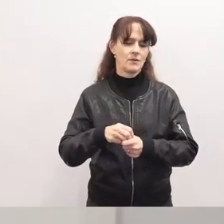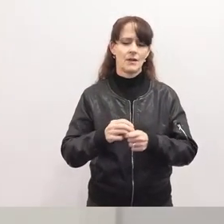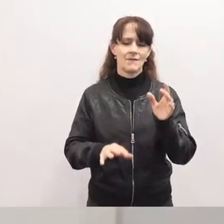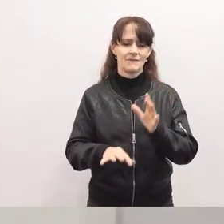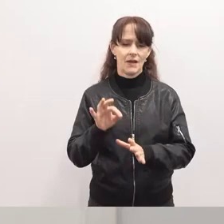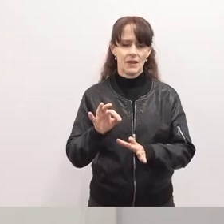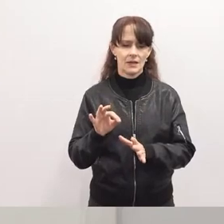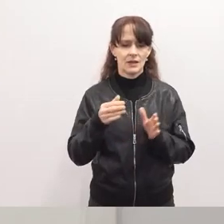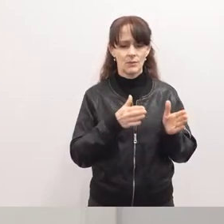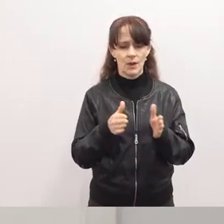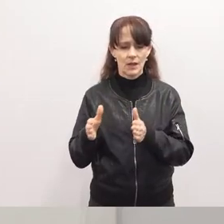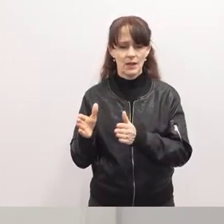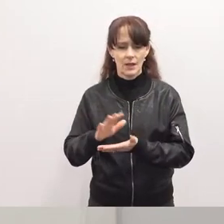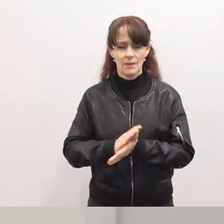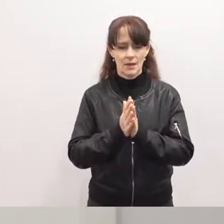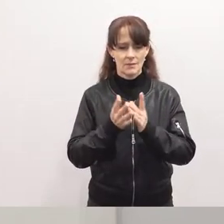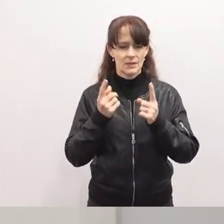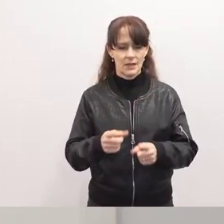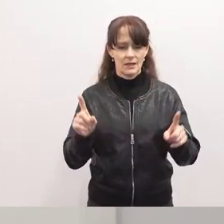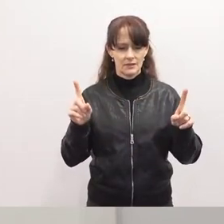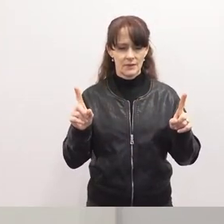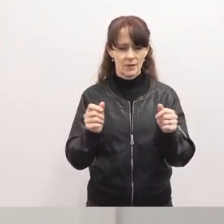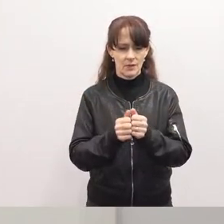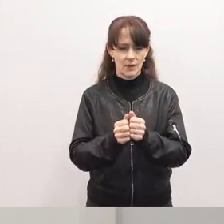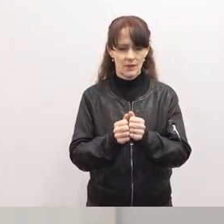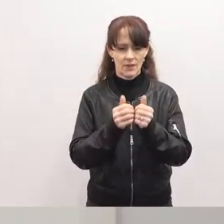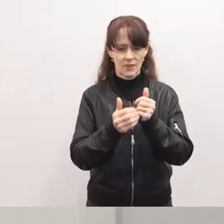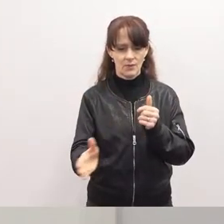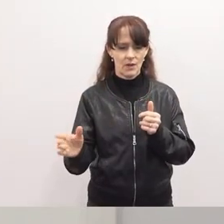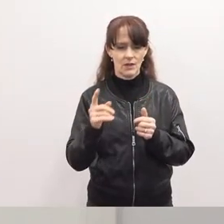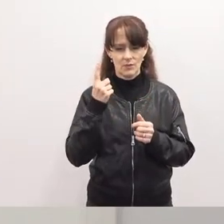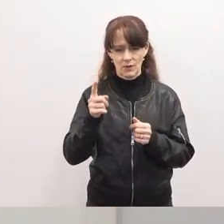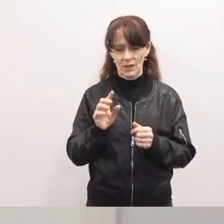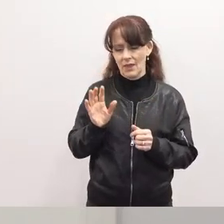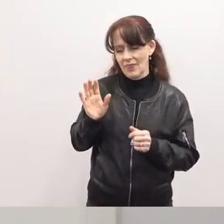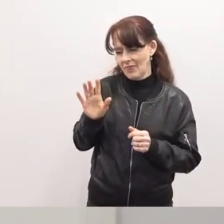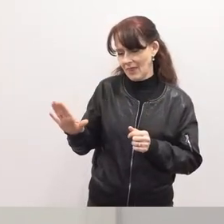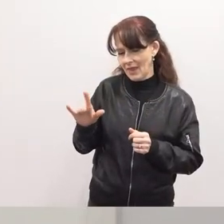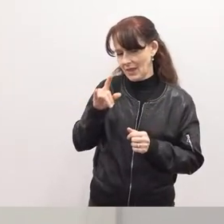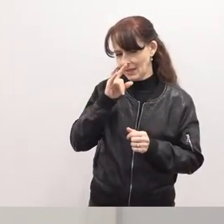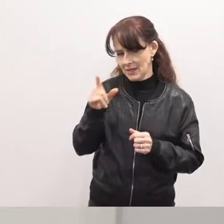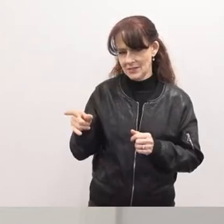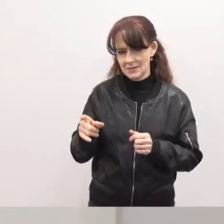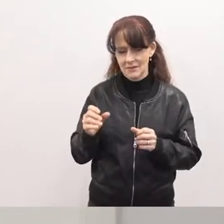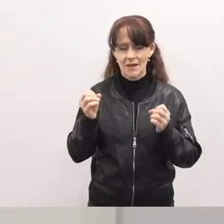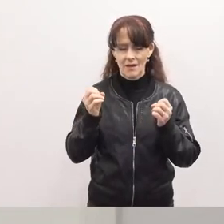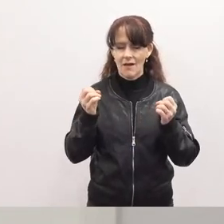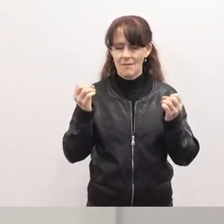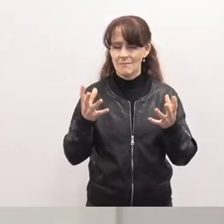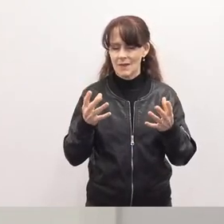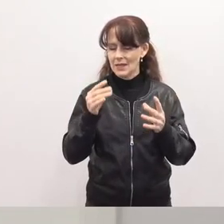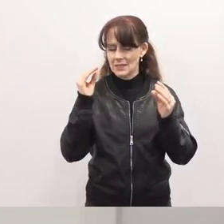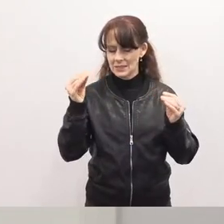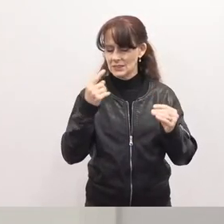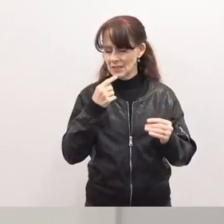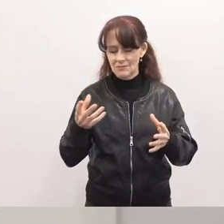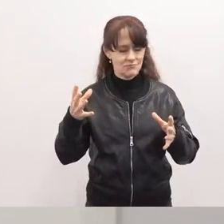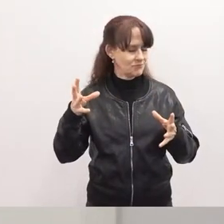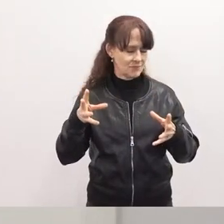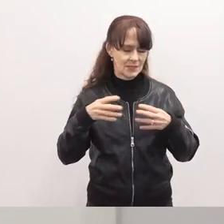finding avenues they can become successful in, and the rest is really just the kids, often what our teachers say, even they don't take credit